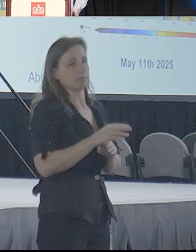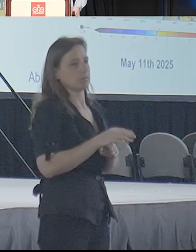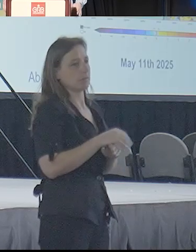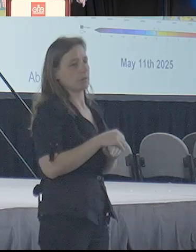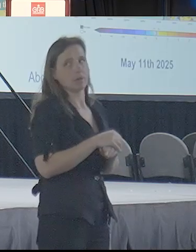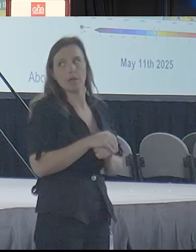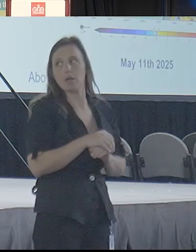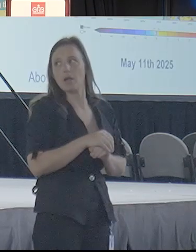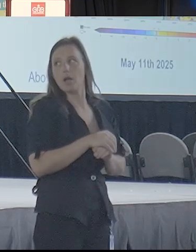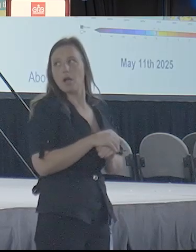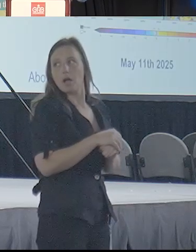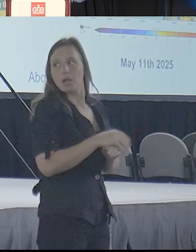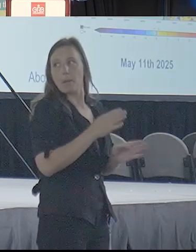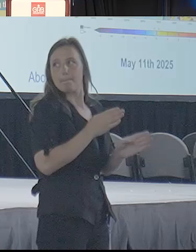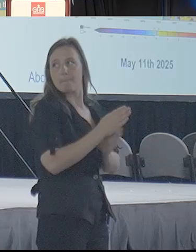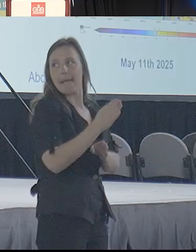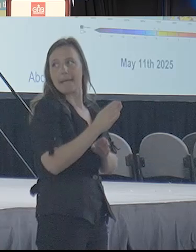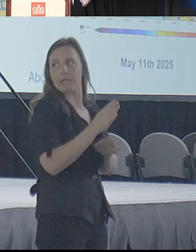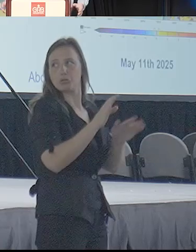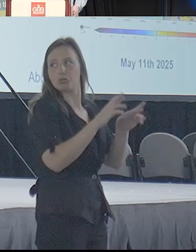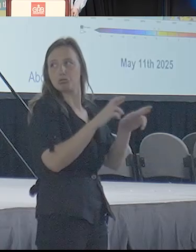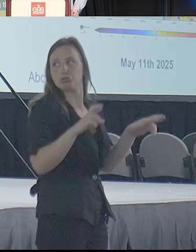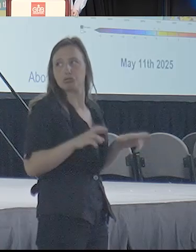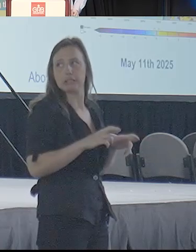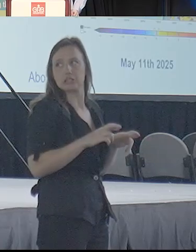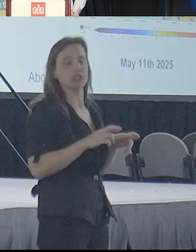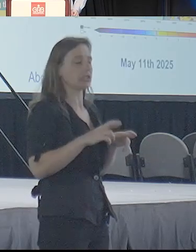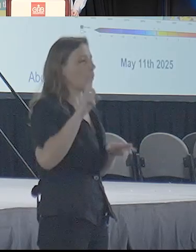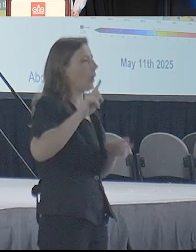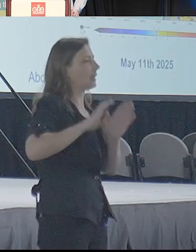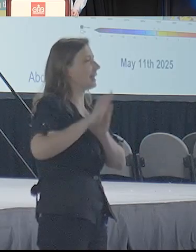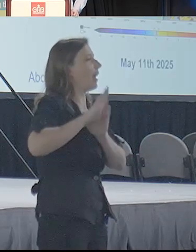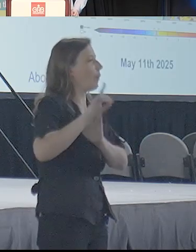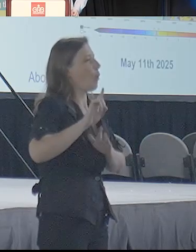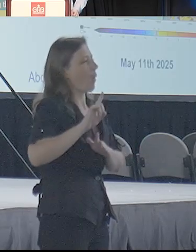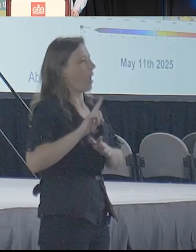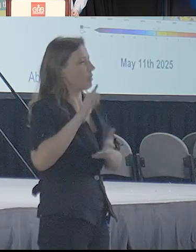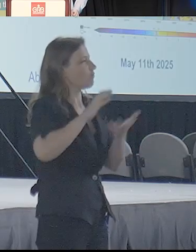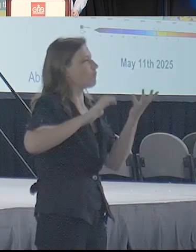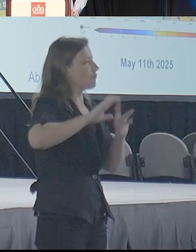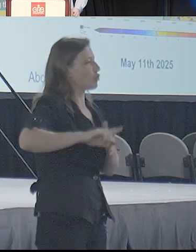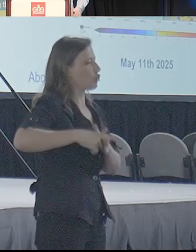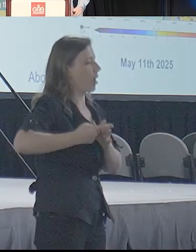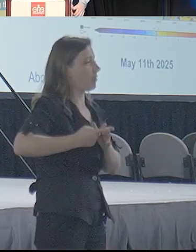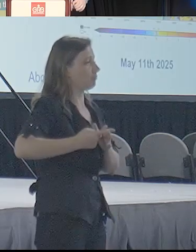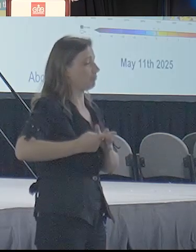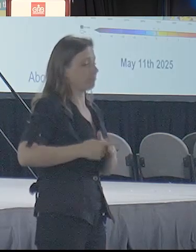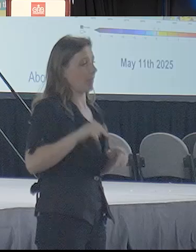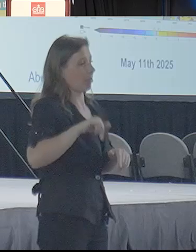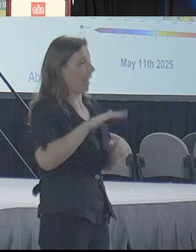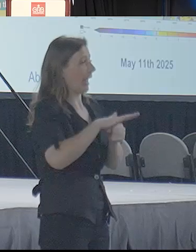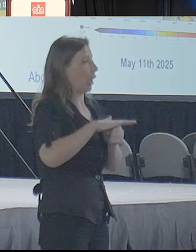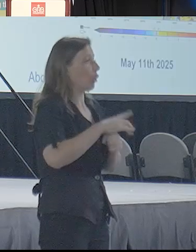tropical Atlantic. So this is where most of our tropical cyclones end up beginning. So how warm is it? Well, so